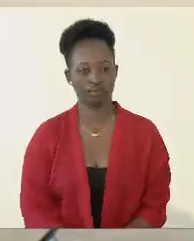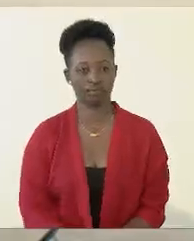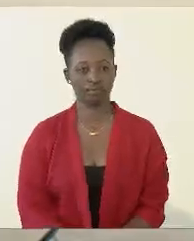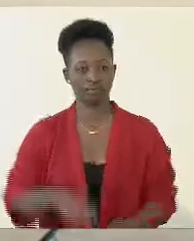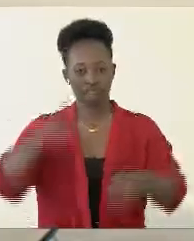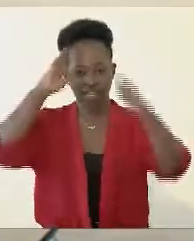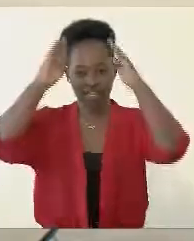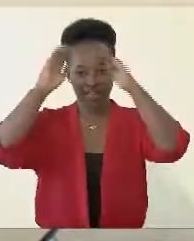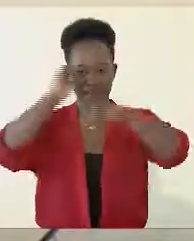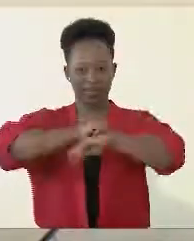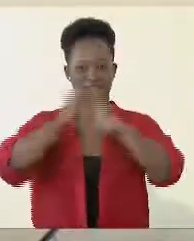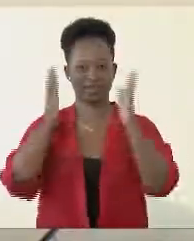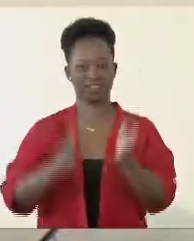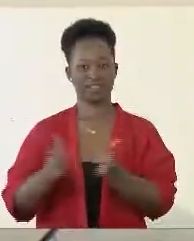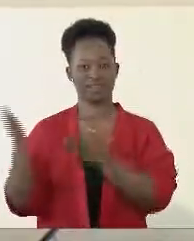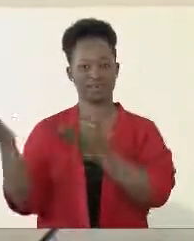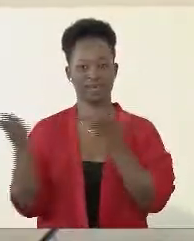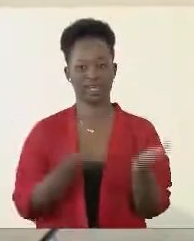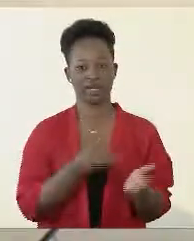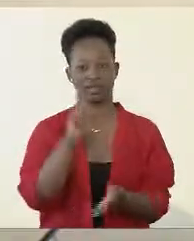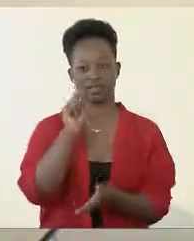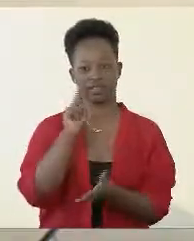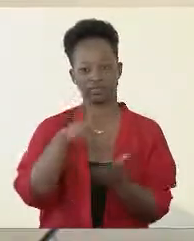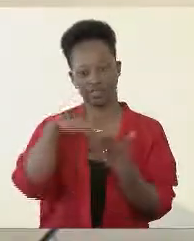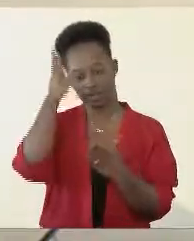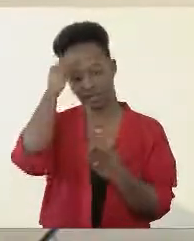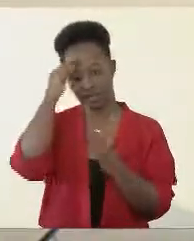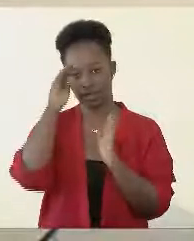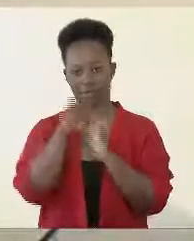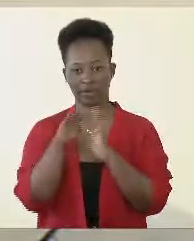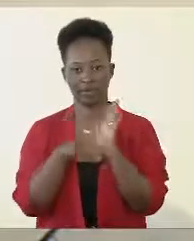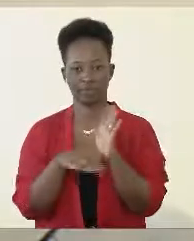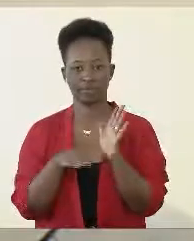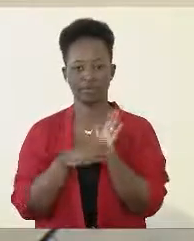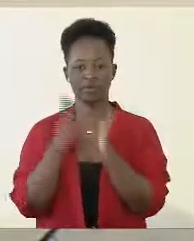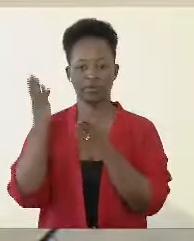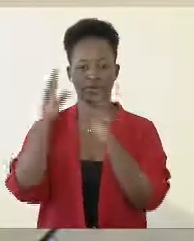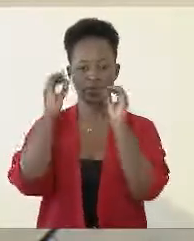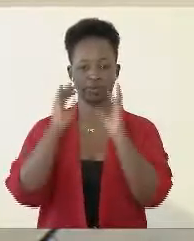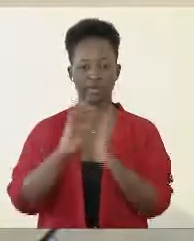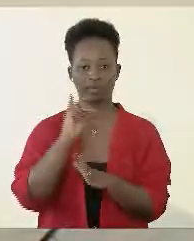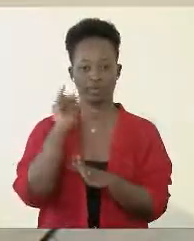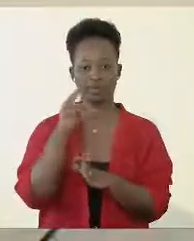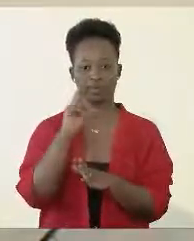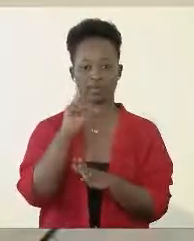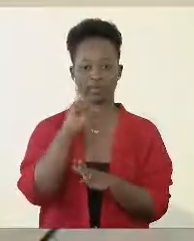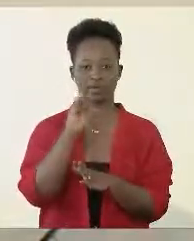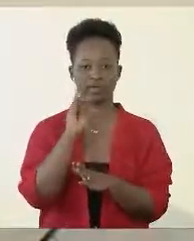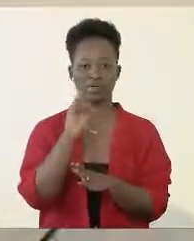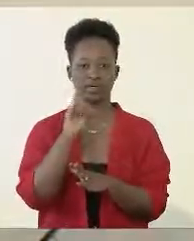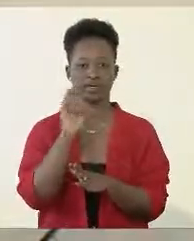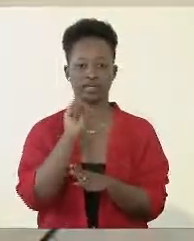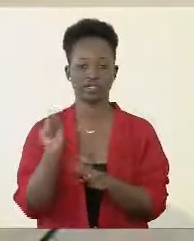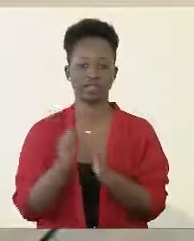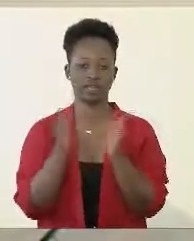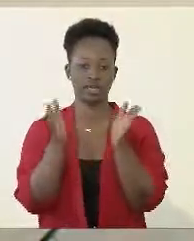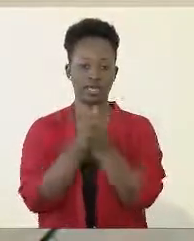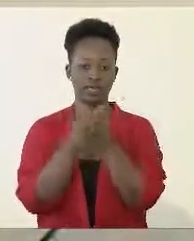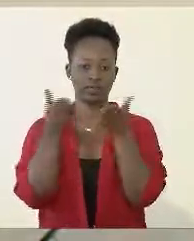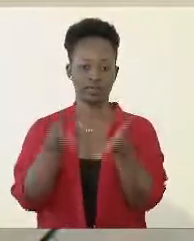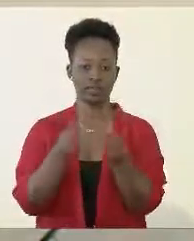Hello students, welcome to TV learning programs. I'm Julius as usual, and today I'll be with senior